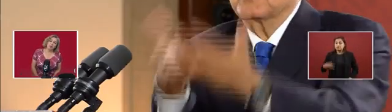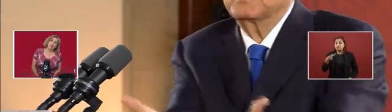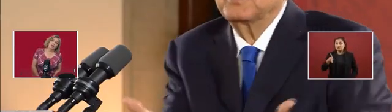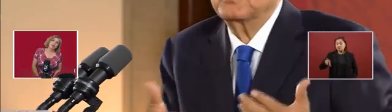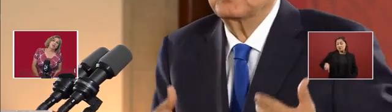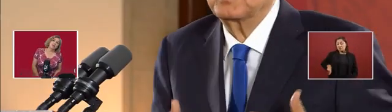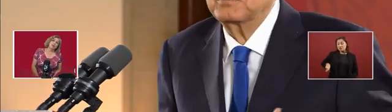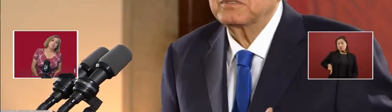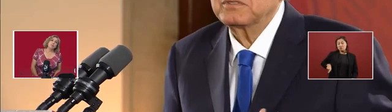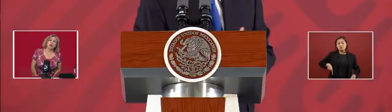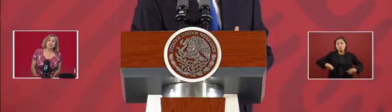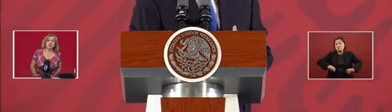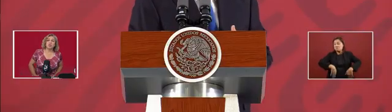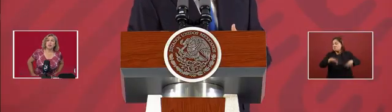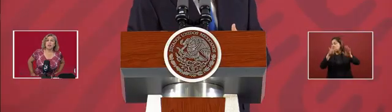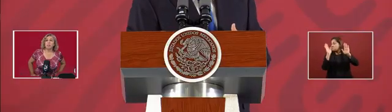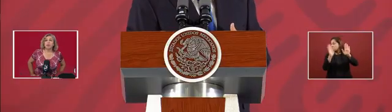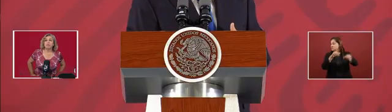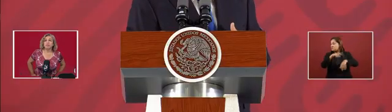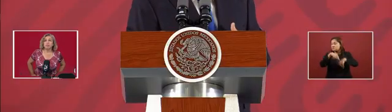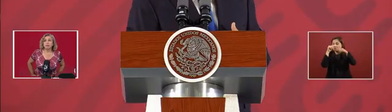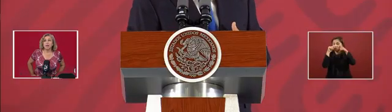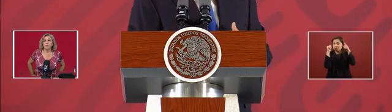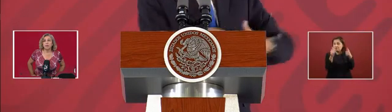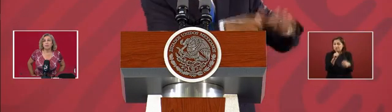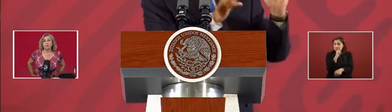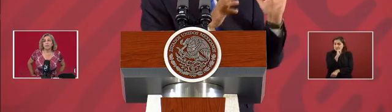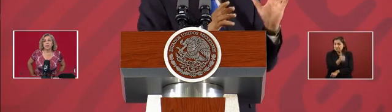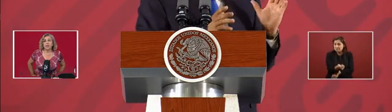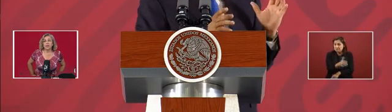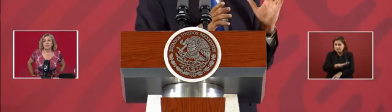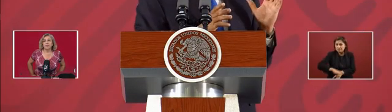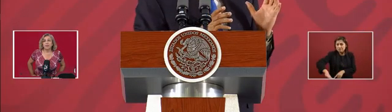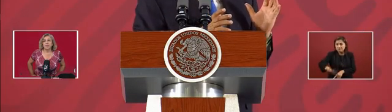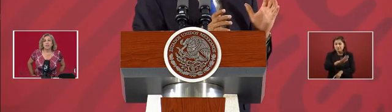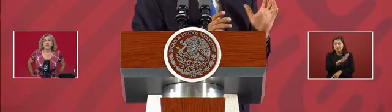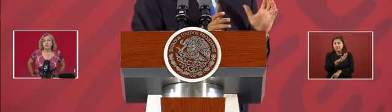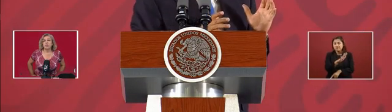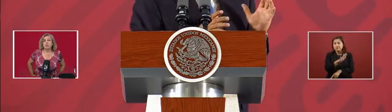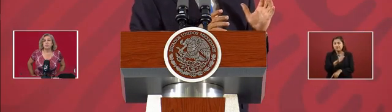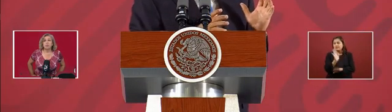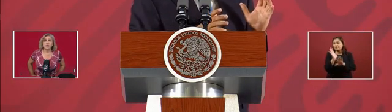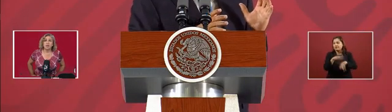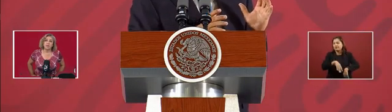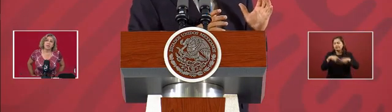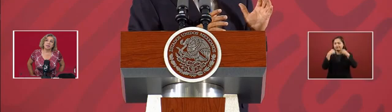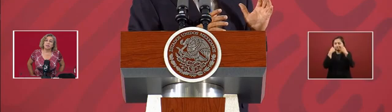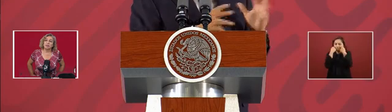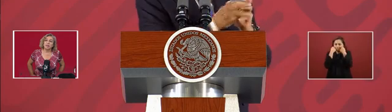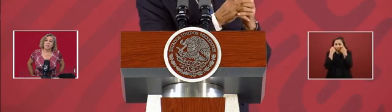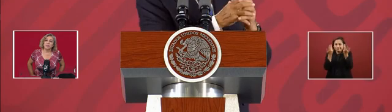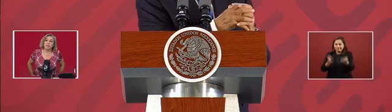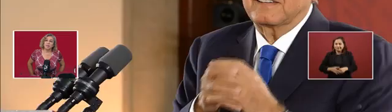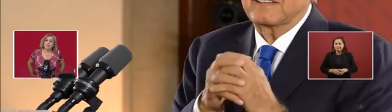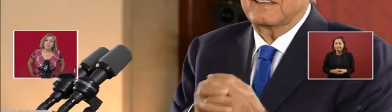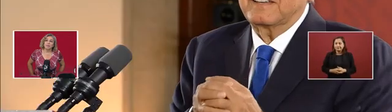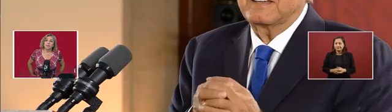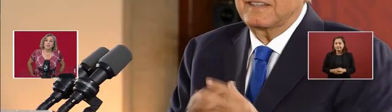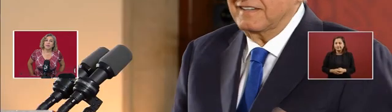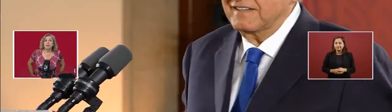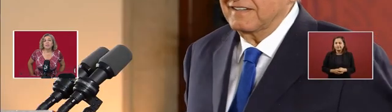no se pudo comprar they couldn't insecticida. buy A insecticide tiempo pasó in un mes, time. sí. It was a month.